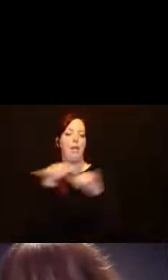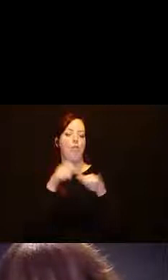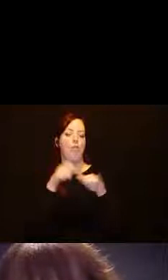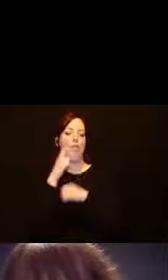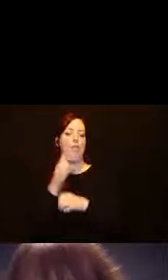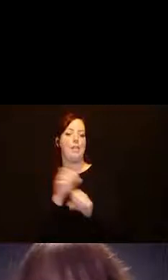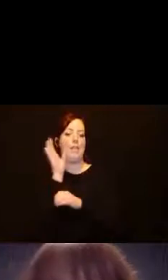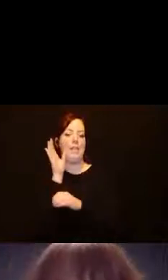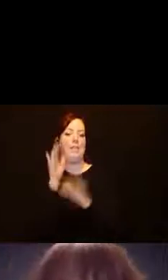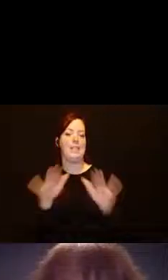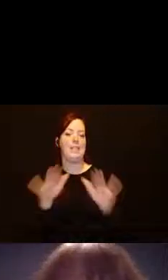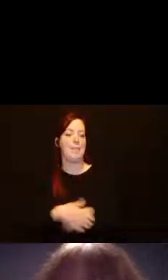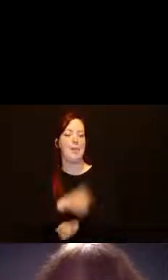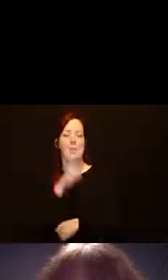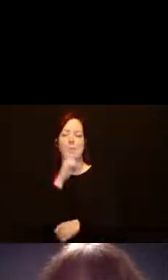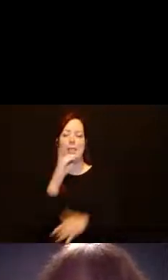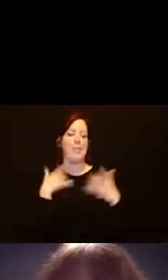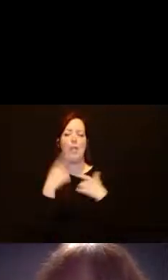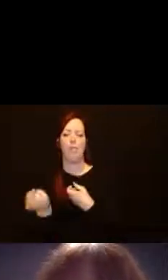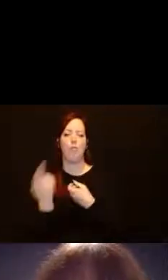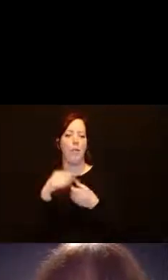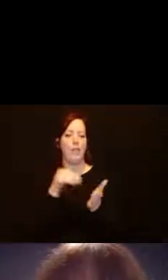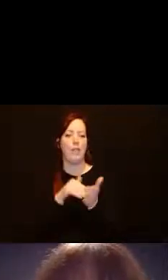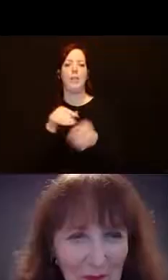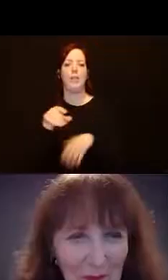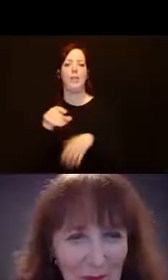Dr. Kawamori, over to you.